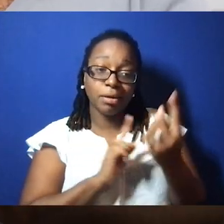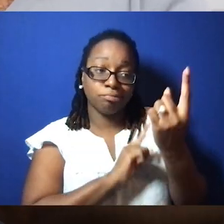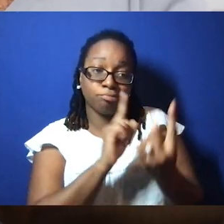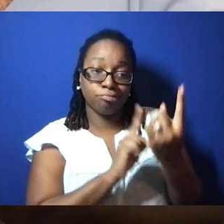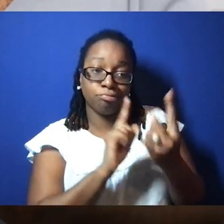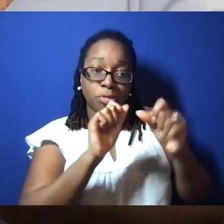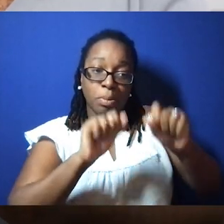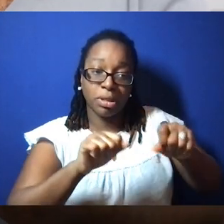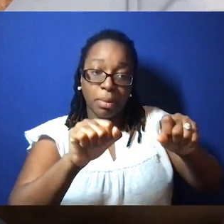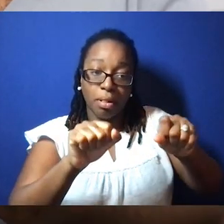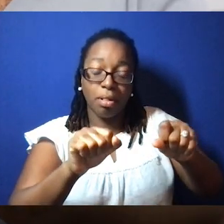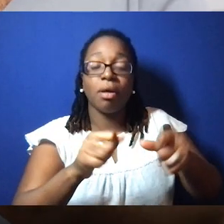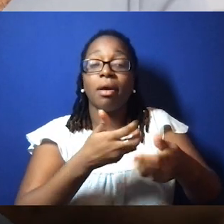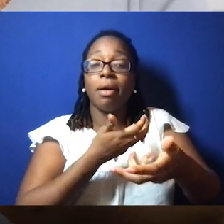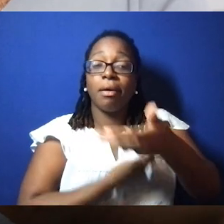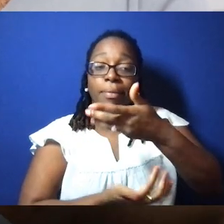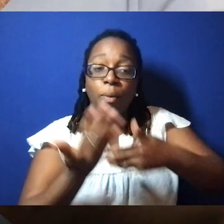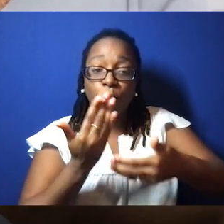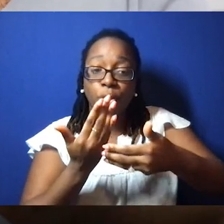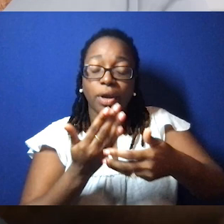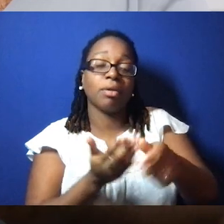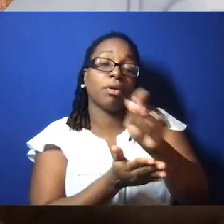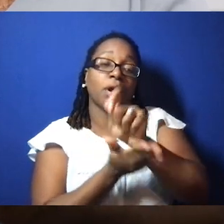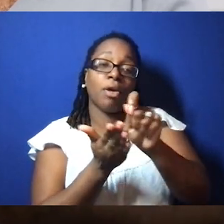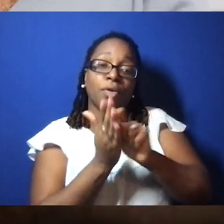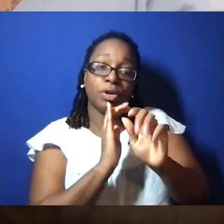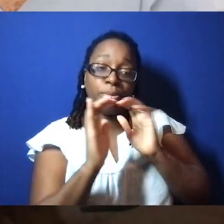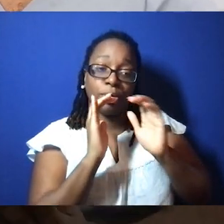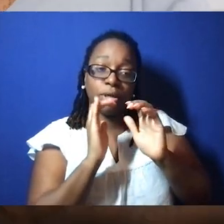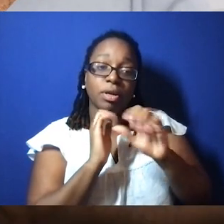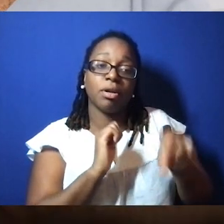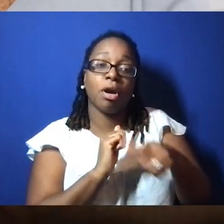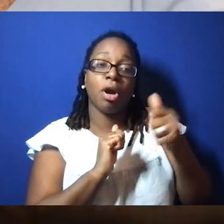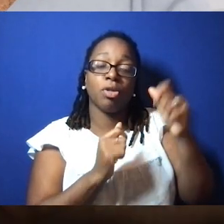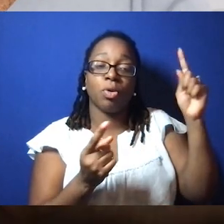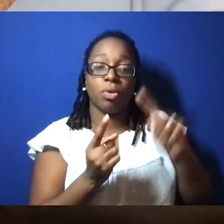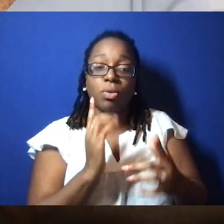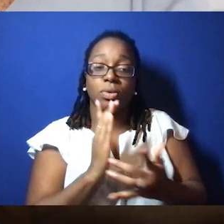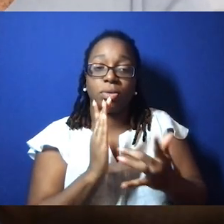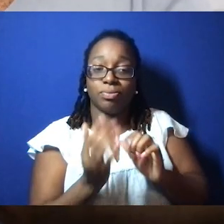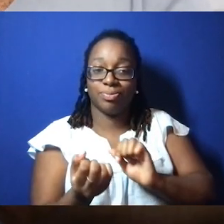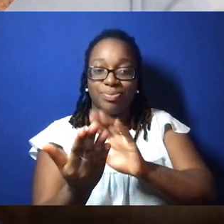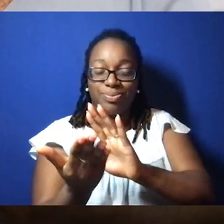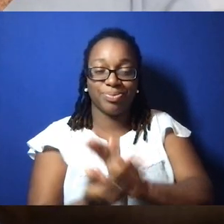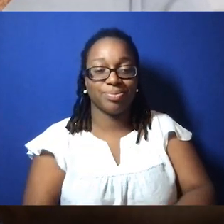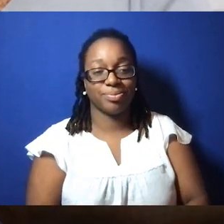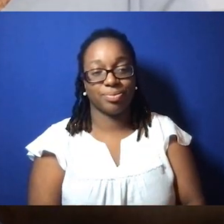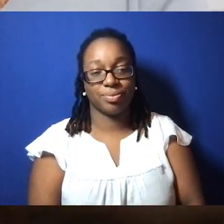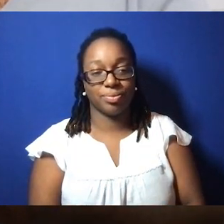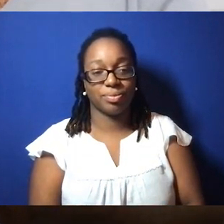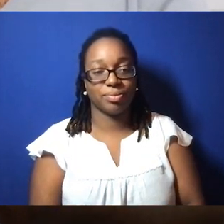to plan face-to-face, networking, written communication, and other low-technology